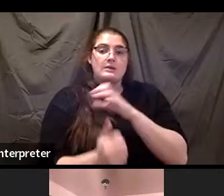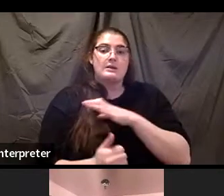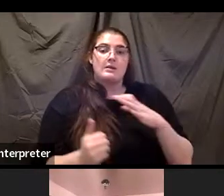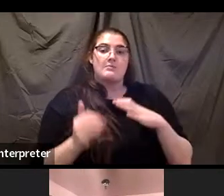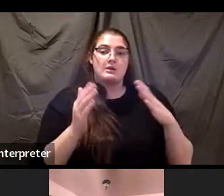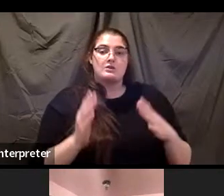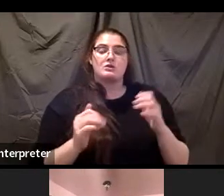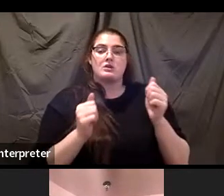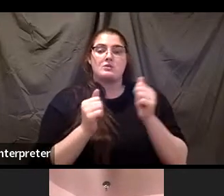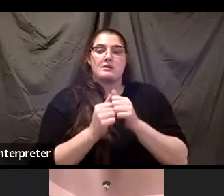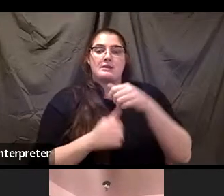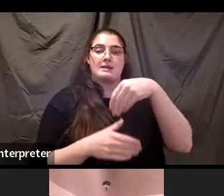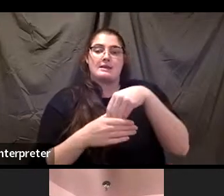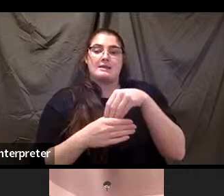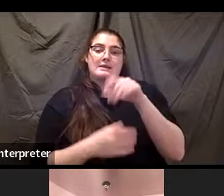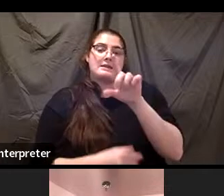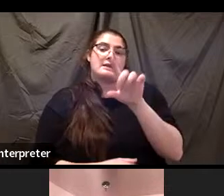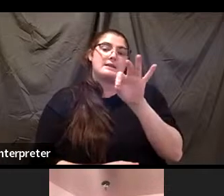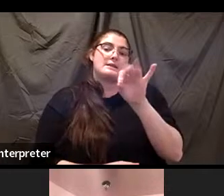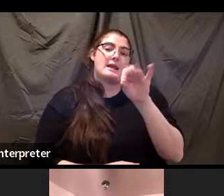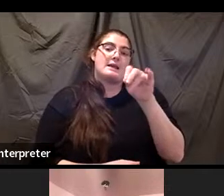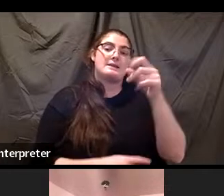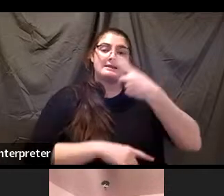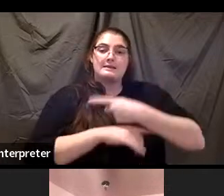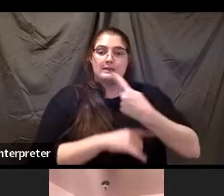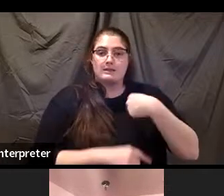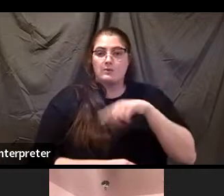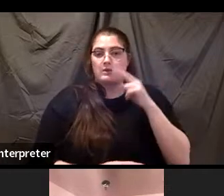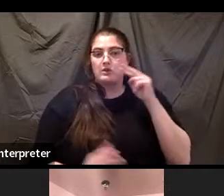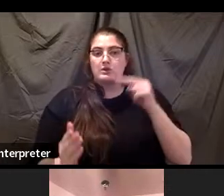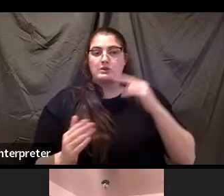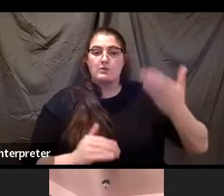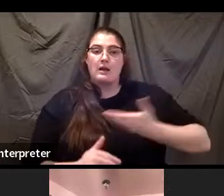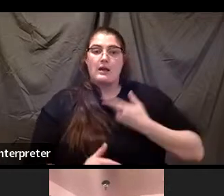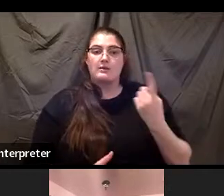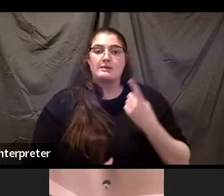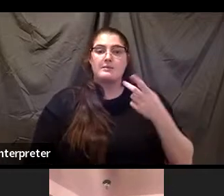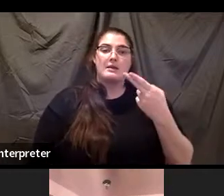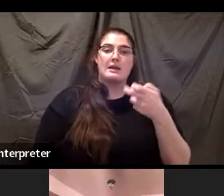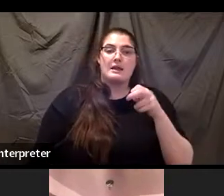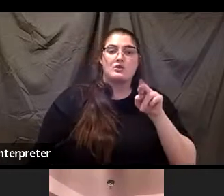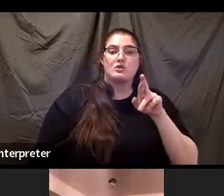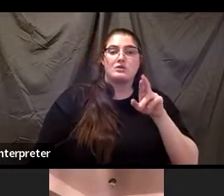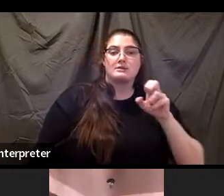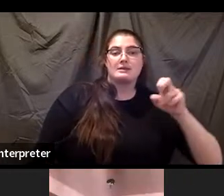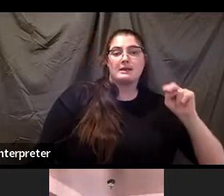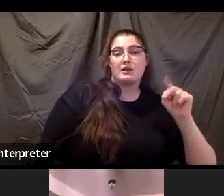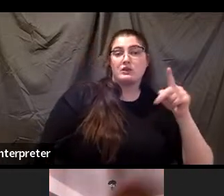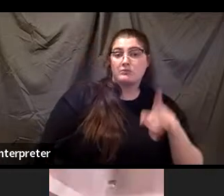90 days that we look to hire someone. Commissioner Henderson, you had your hand raised again.